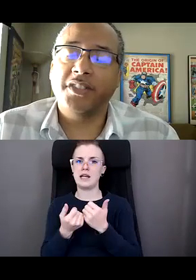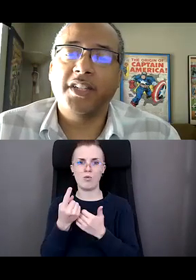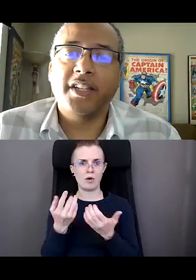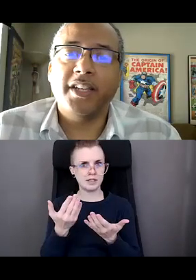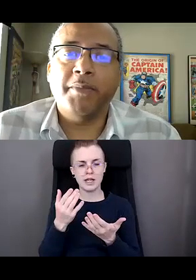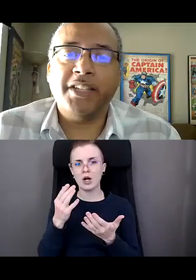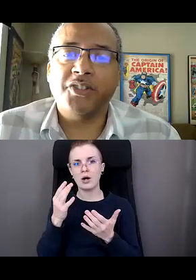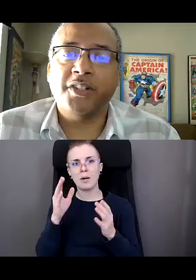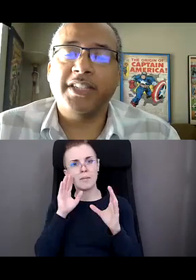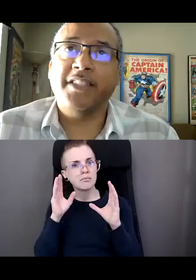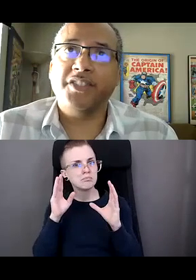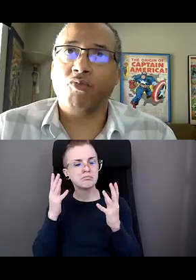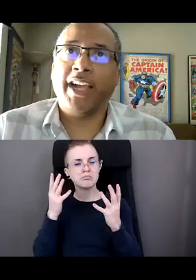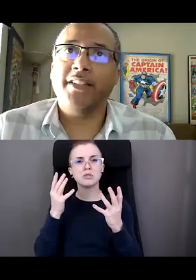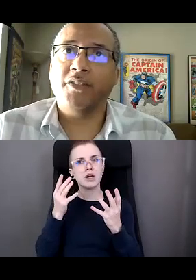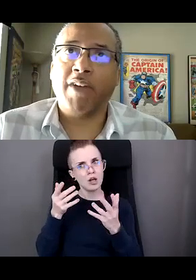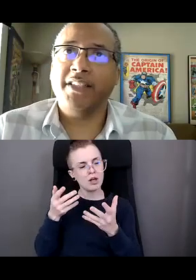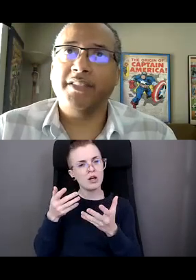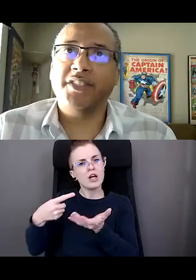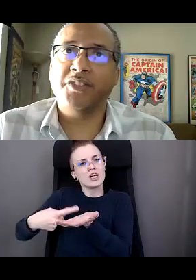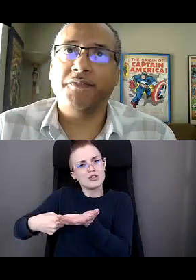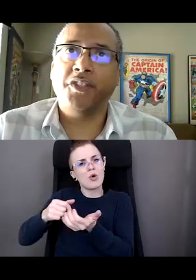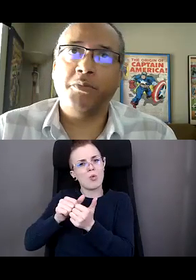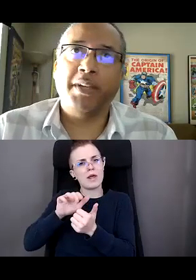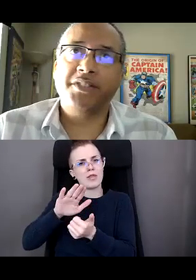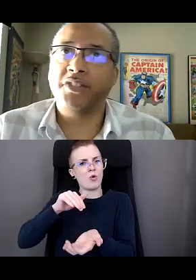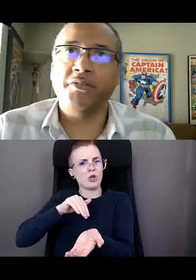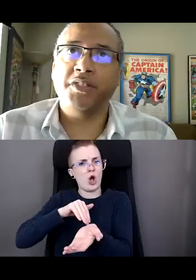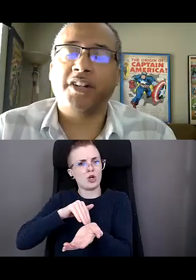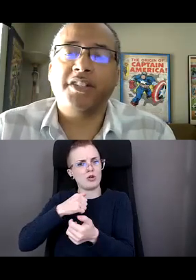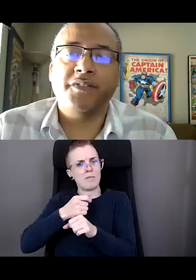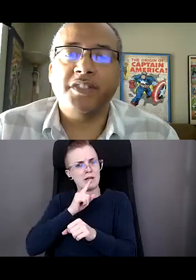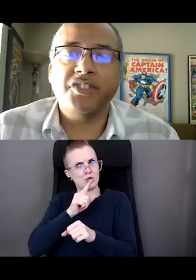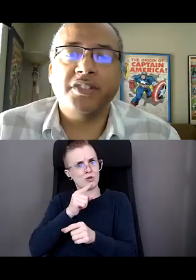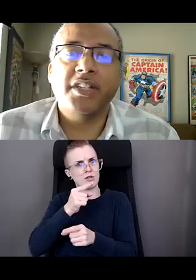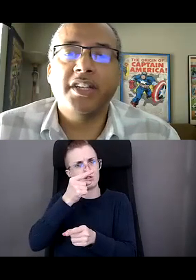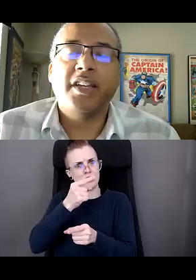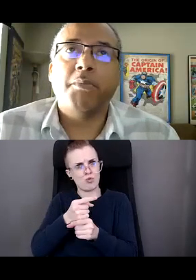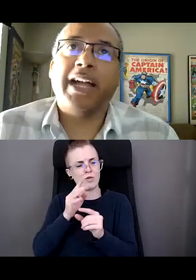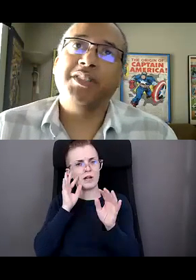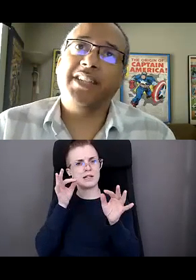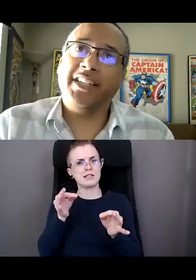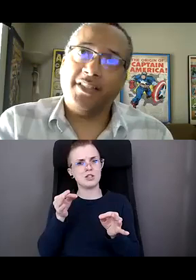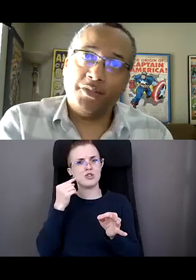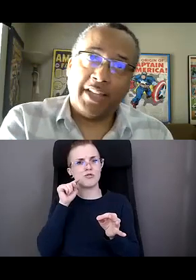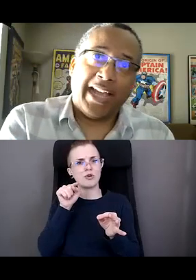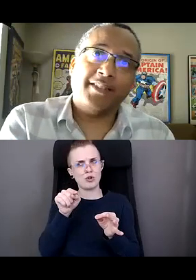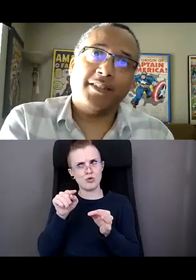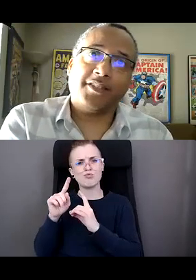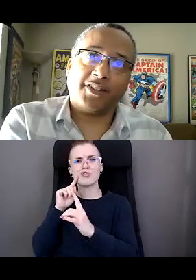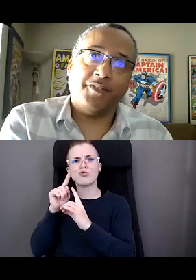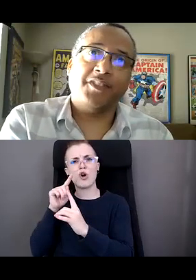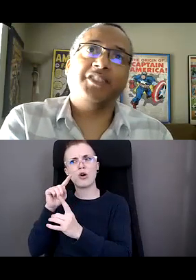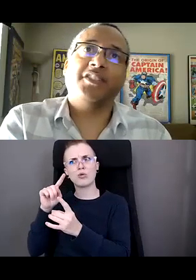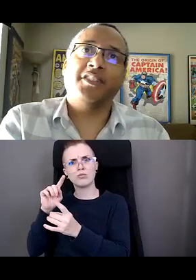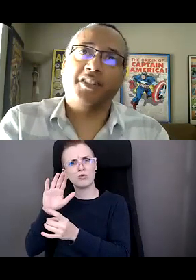physician and make sure that this is the right decision for you based on you and talking to your physician. But I would say do that,